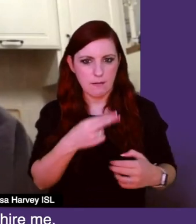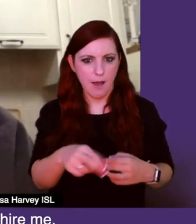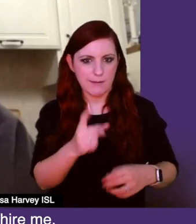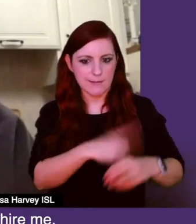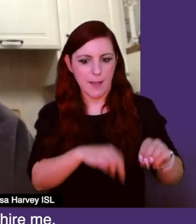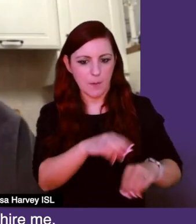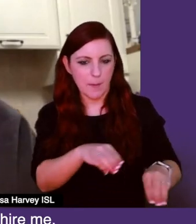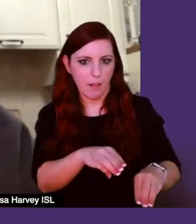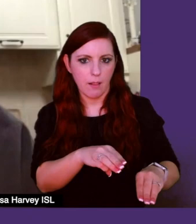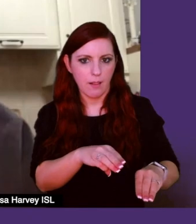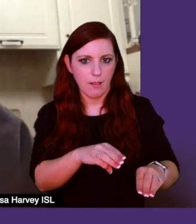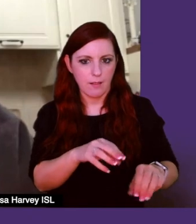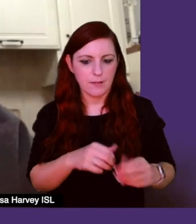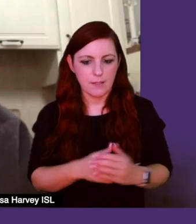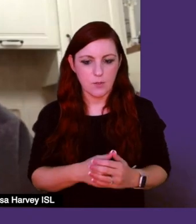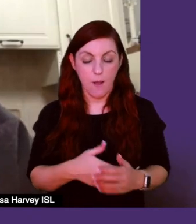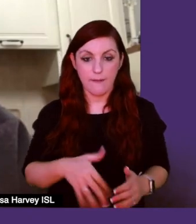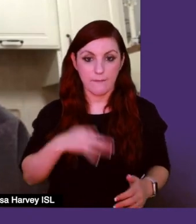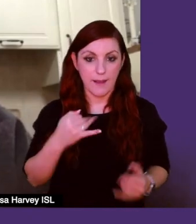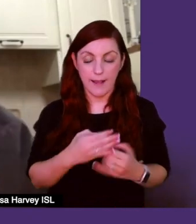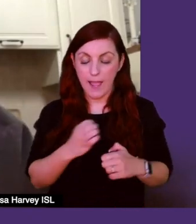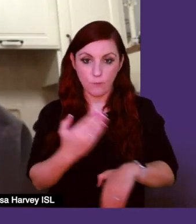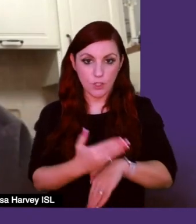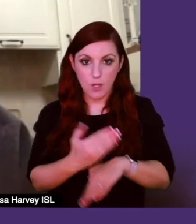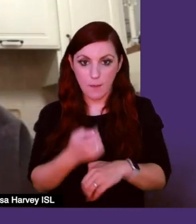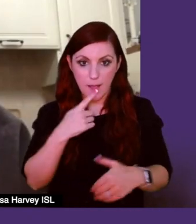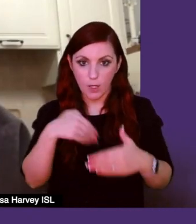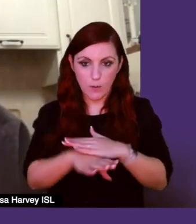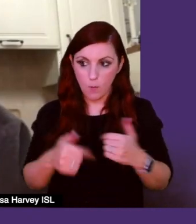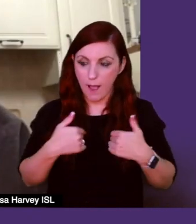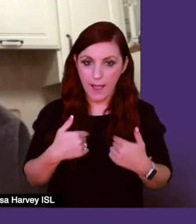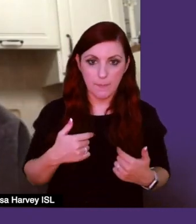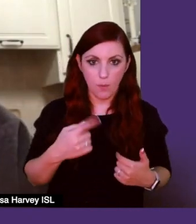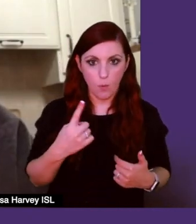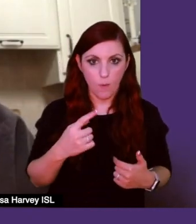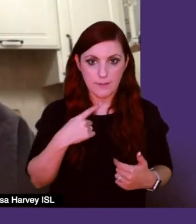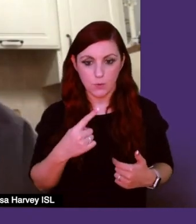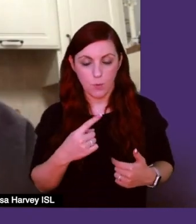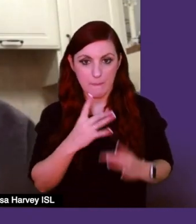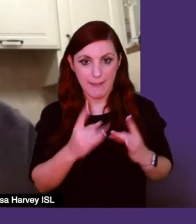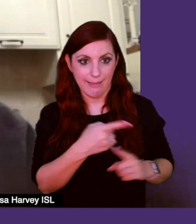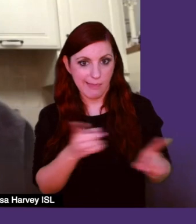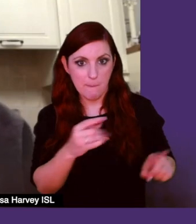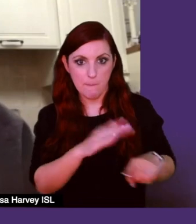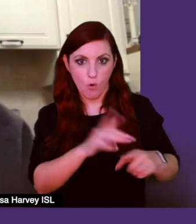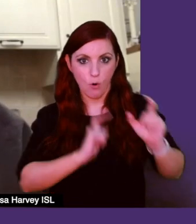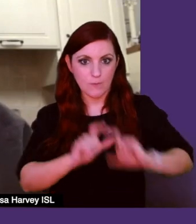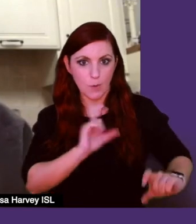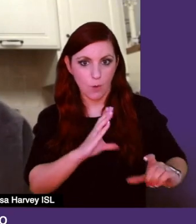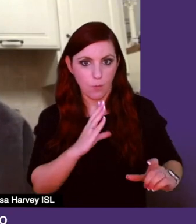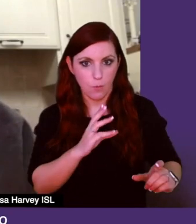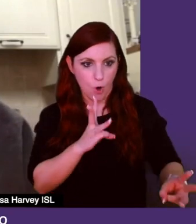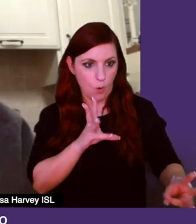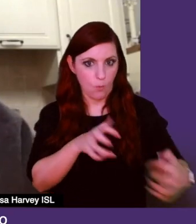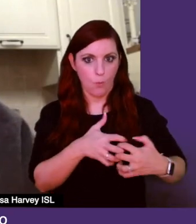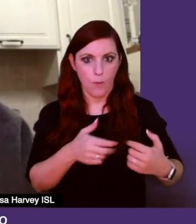non-disabled people who hire me. I find that almost every job I go into, I have to make the non-disabled people more comfortable